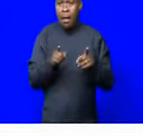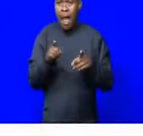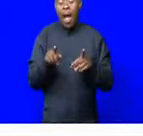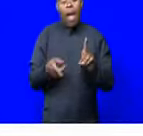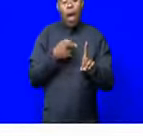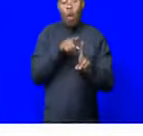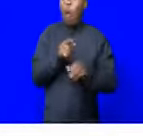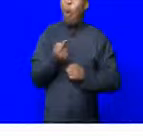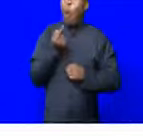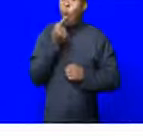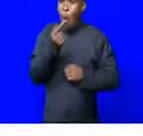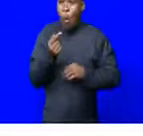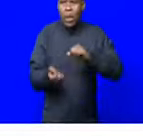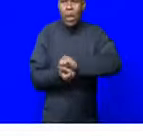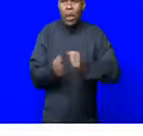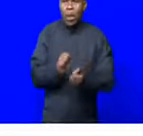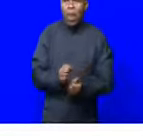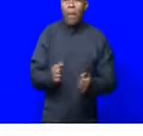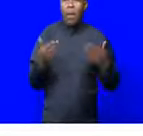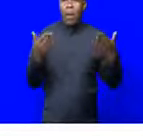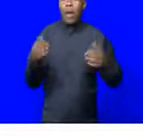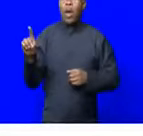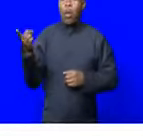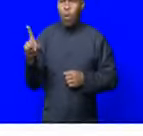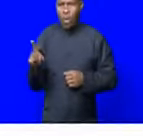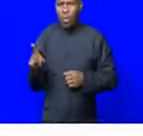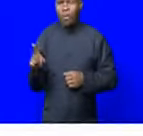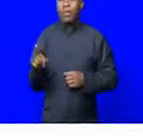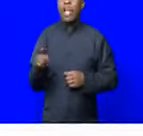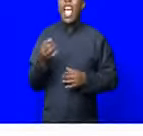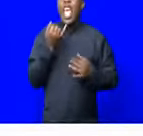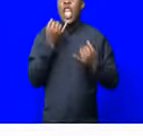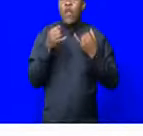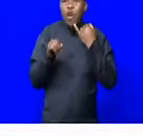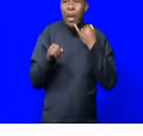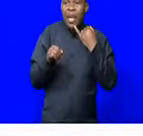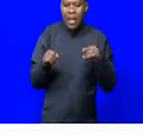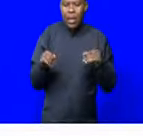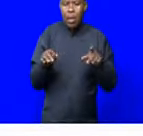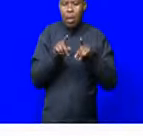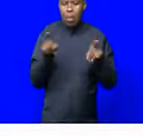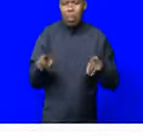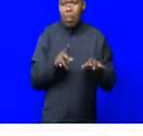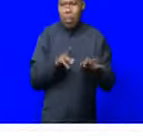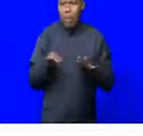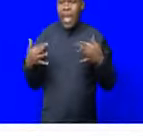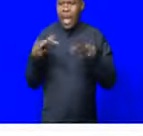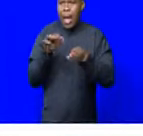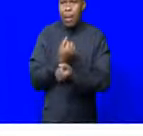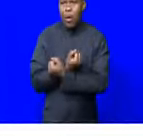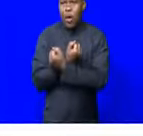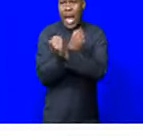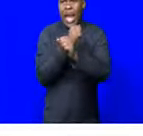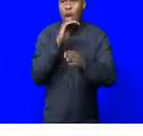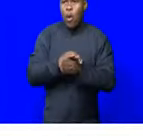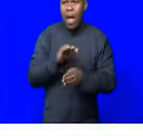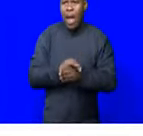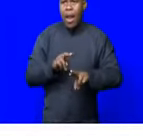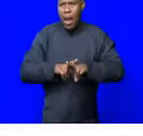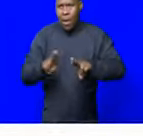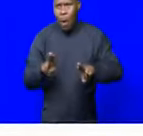they are faced with in this sector is cybersecurity and less participation of the youth. And it is our